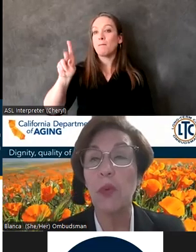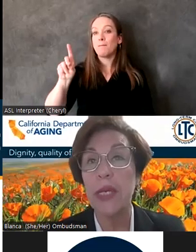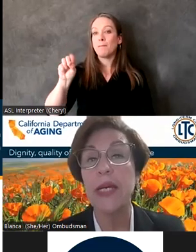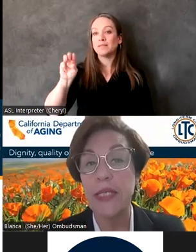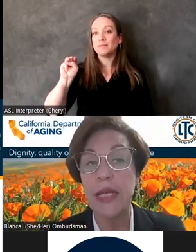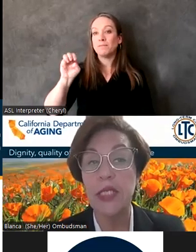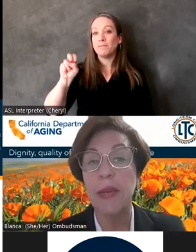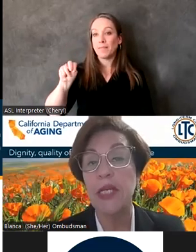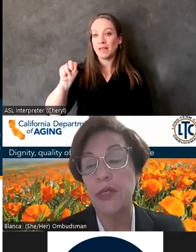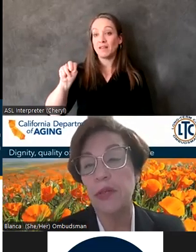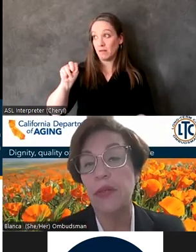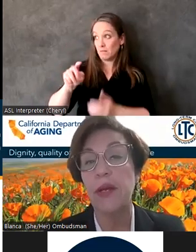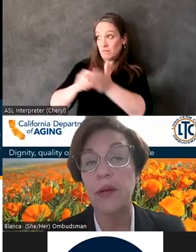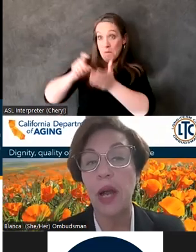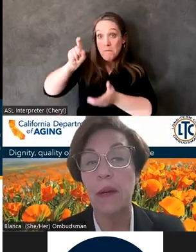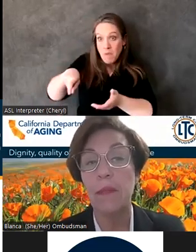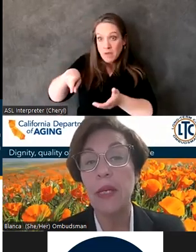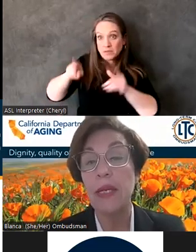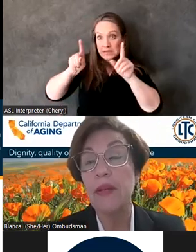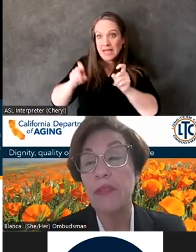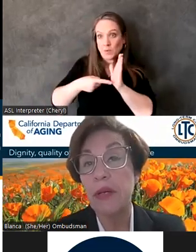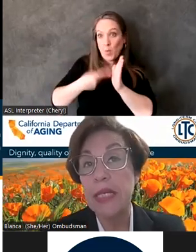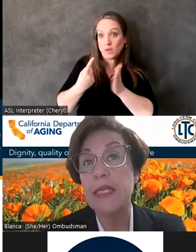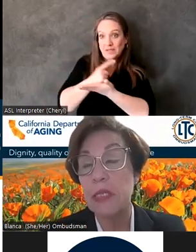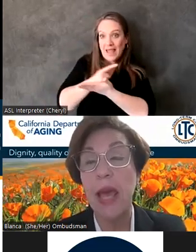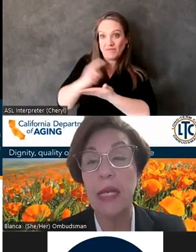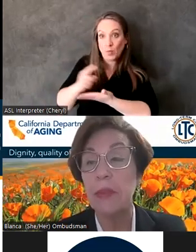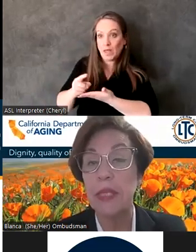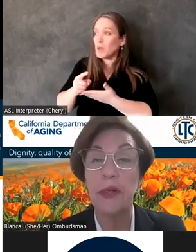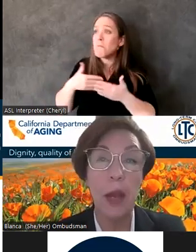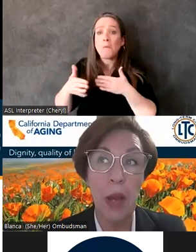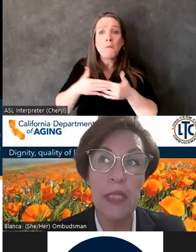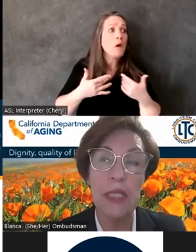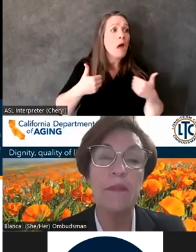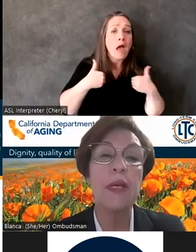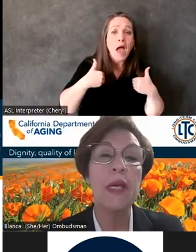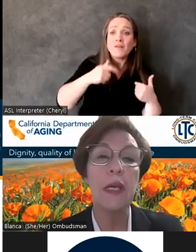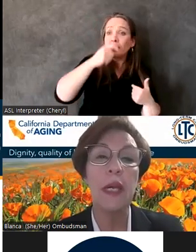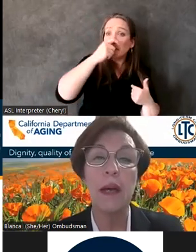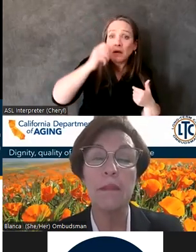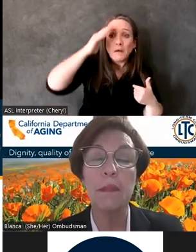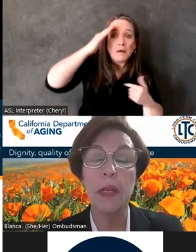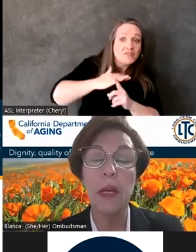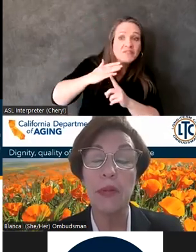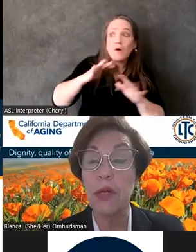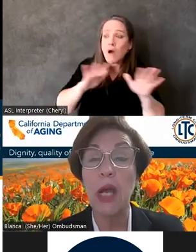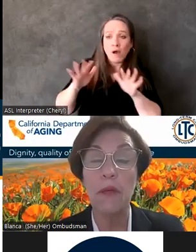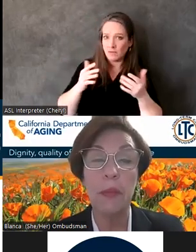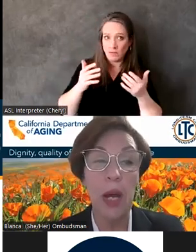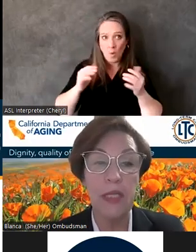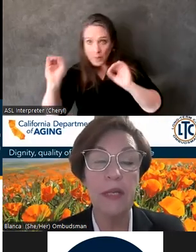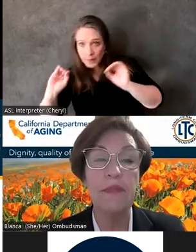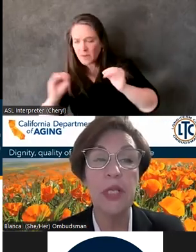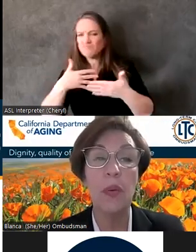every week a test to make sure that they're, even if they're asymptomatic, but that they're not positive, they're not